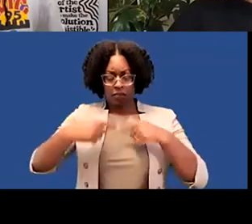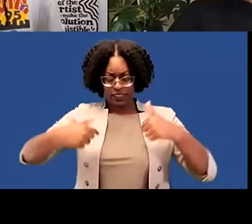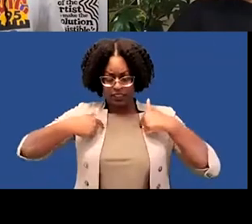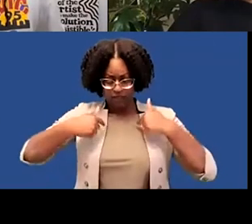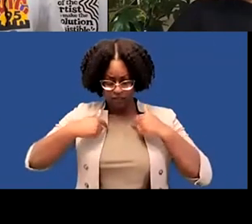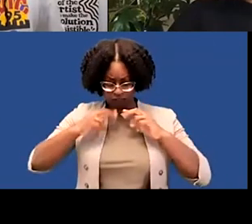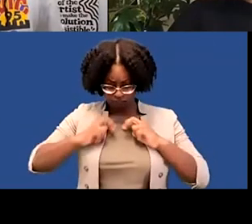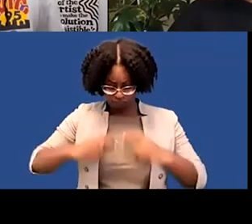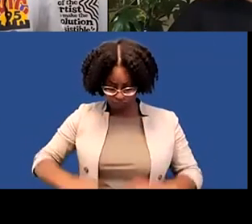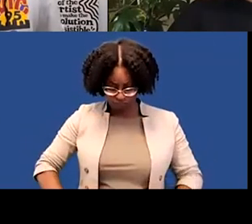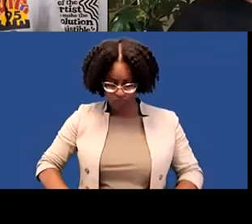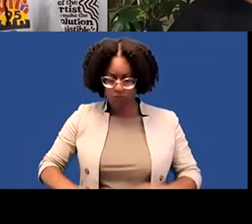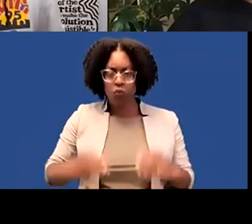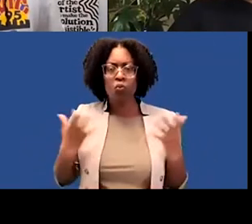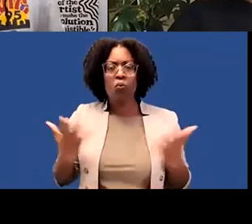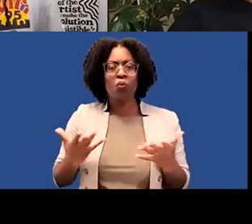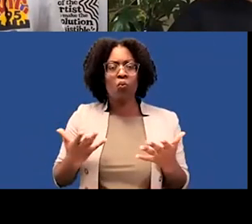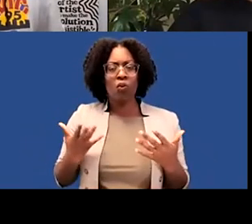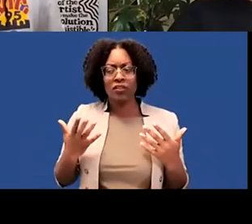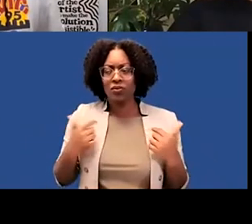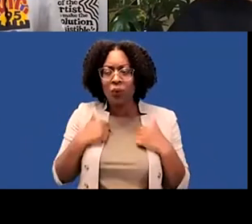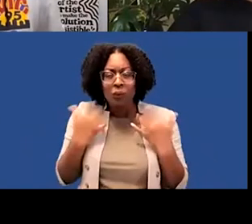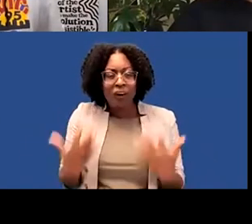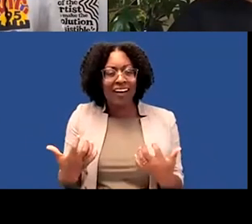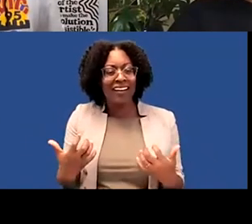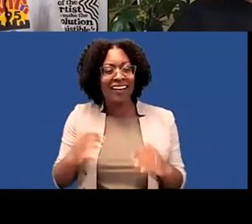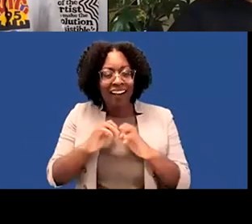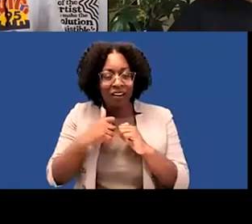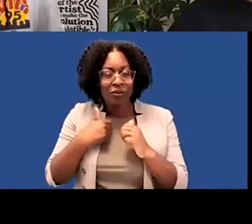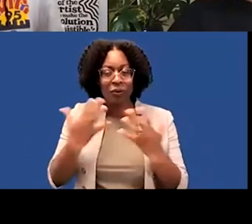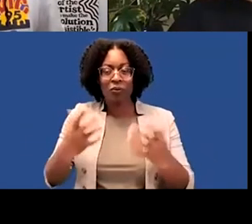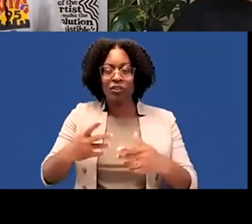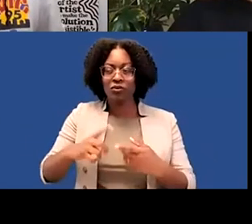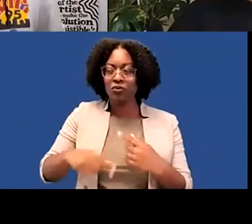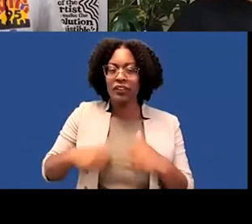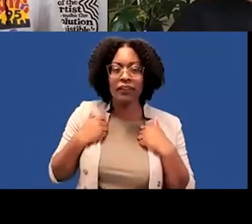so that's what I'm working on. And so I think,